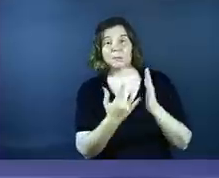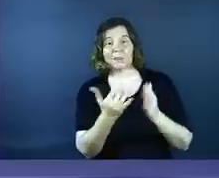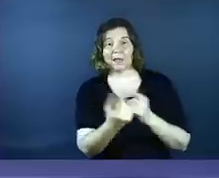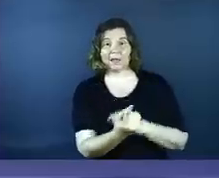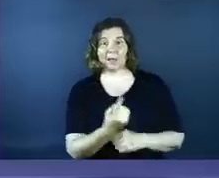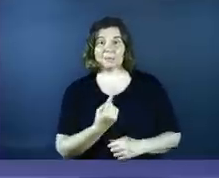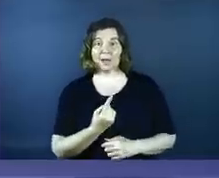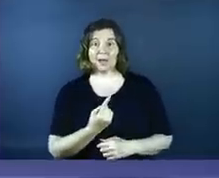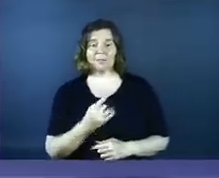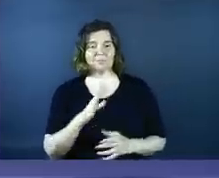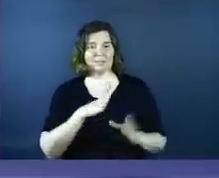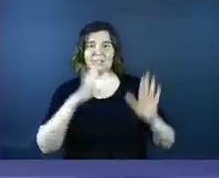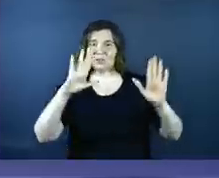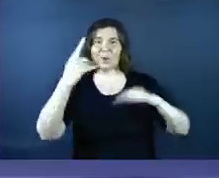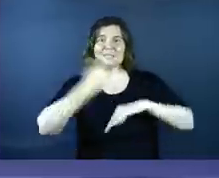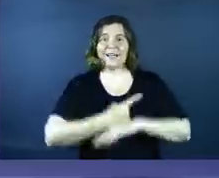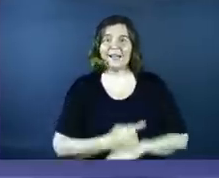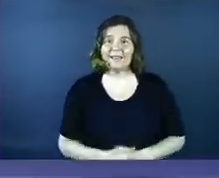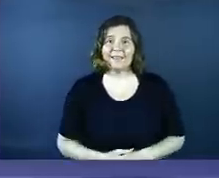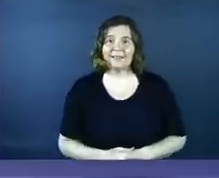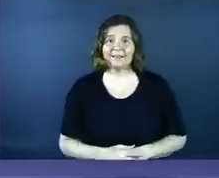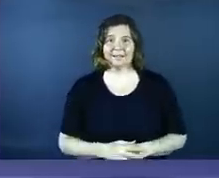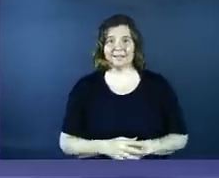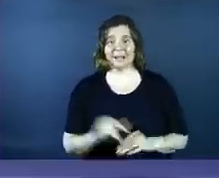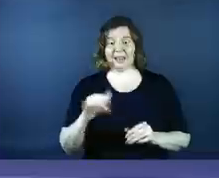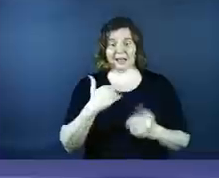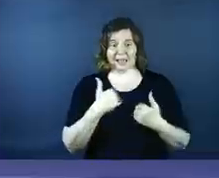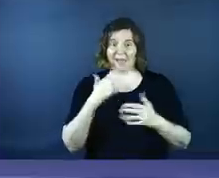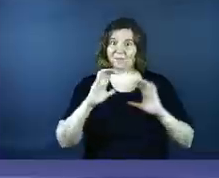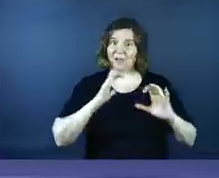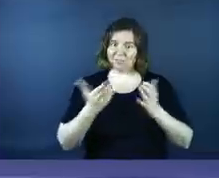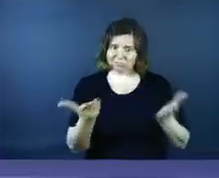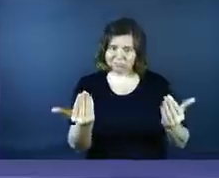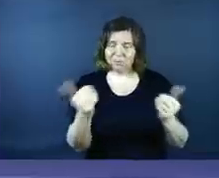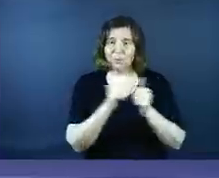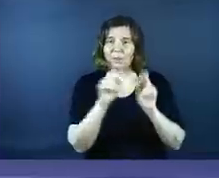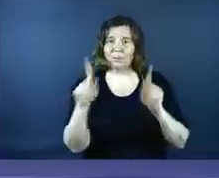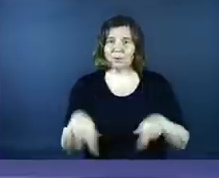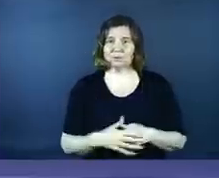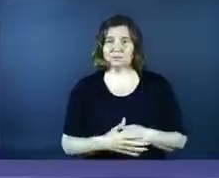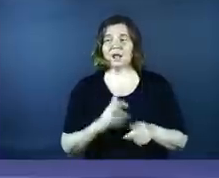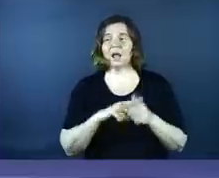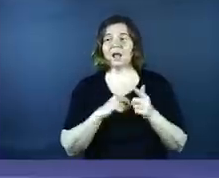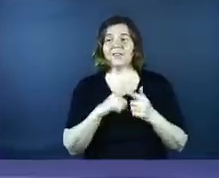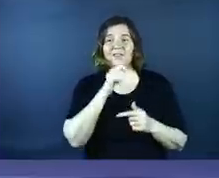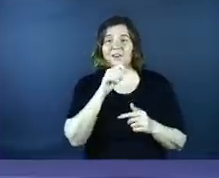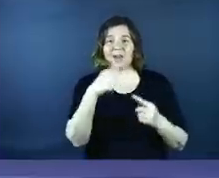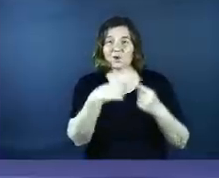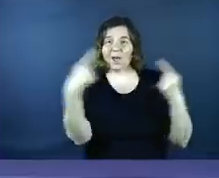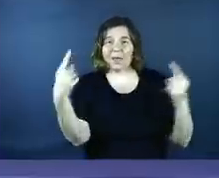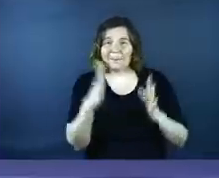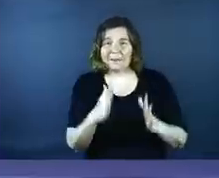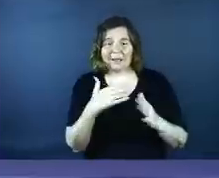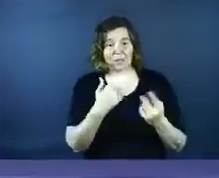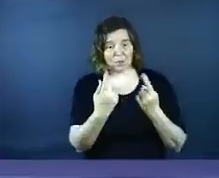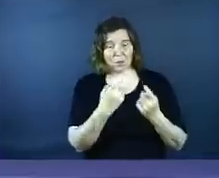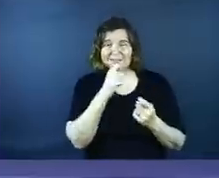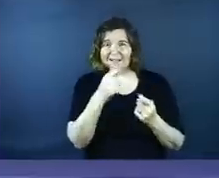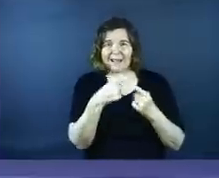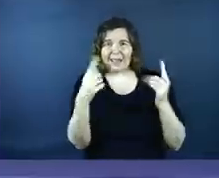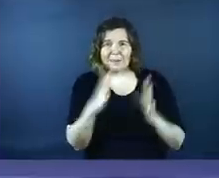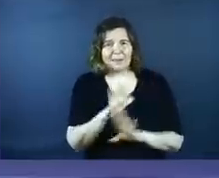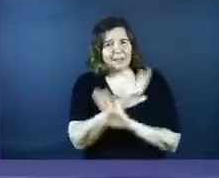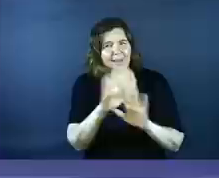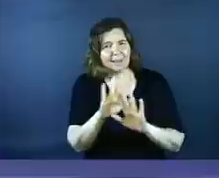comes up to you, it's a great day. Like, have a conversation with this person. And they're not your enemy, and their question is not your